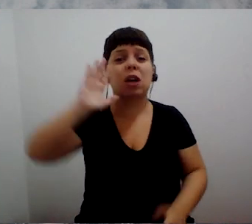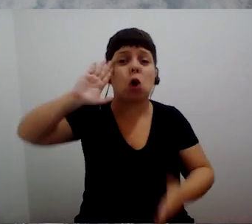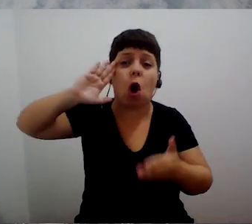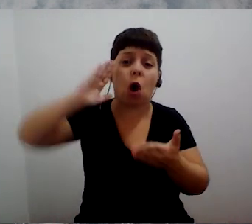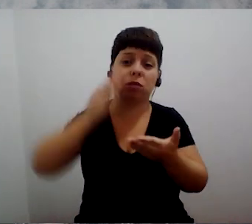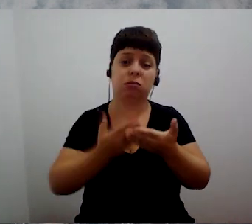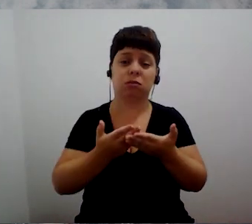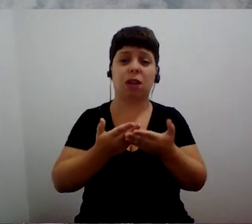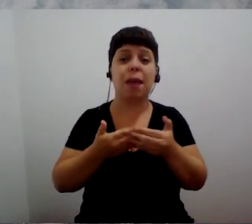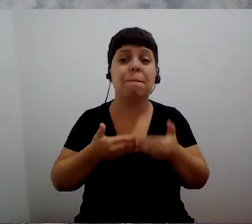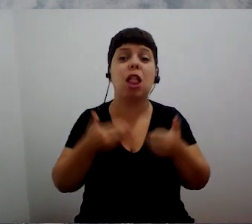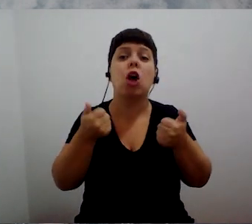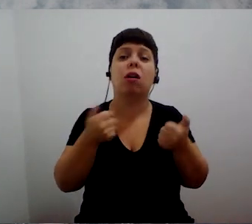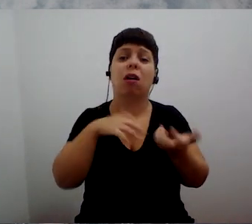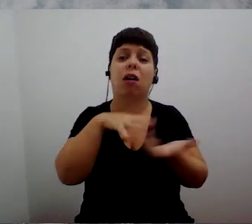the global dialogue.